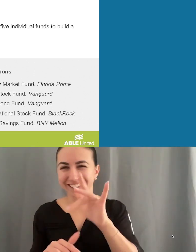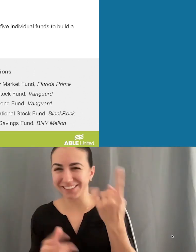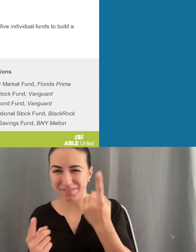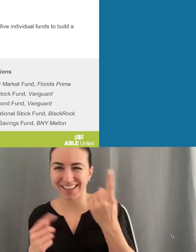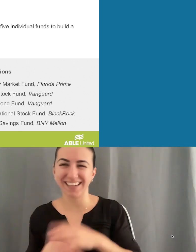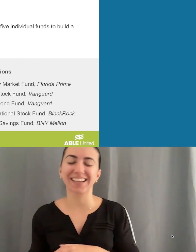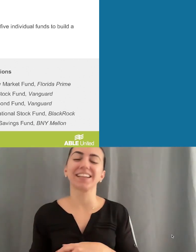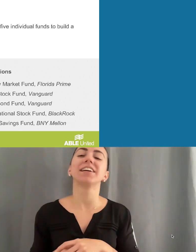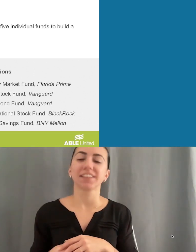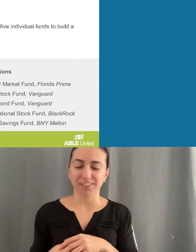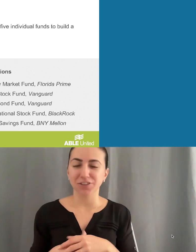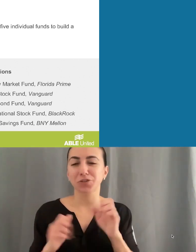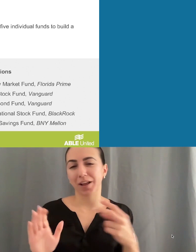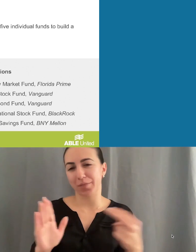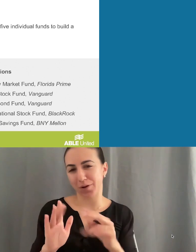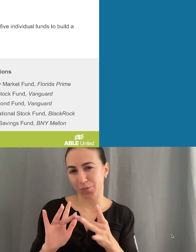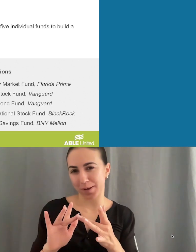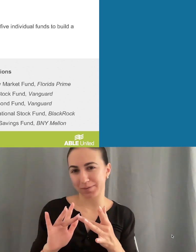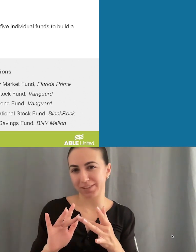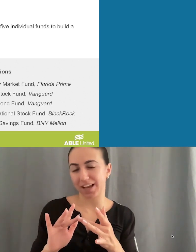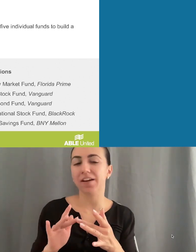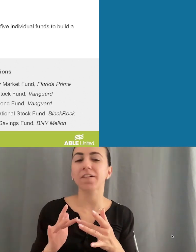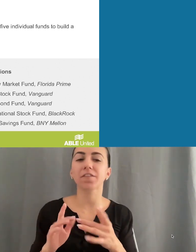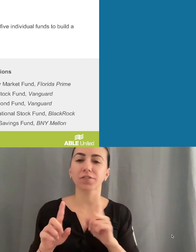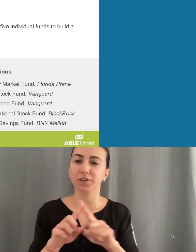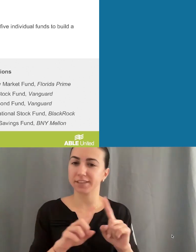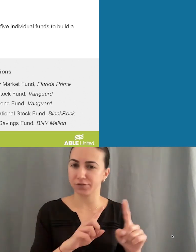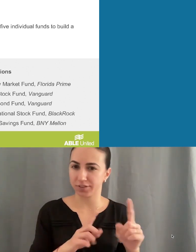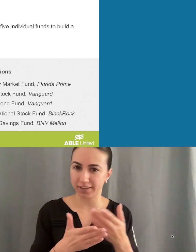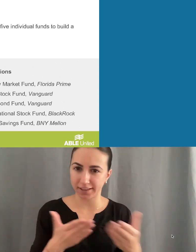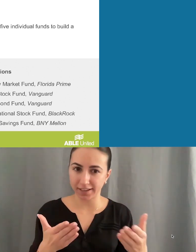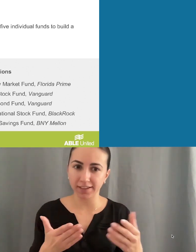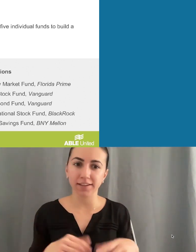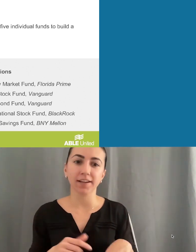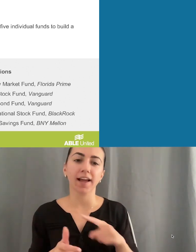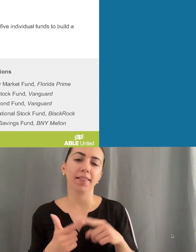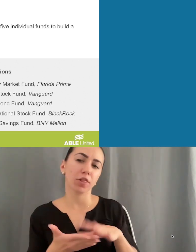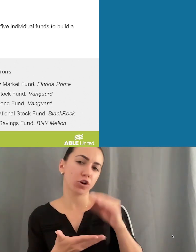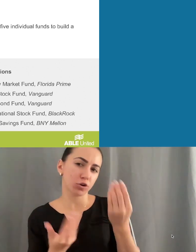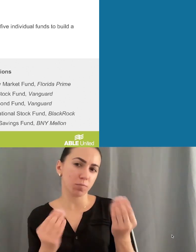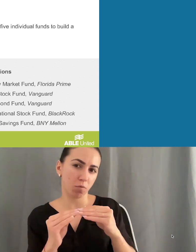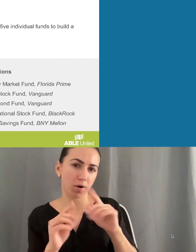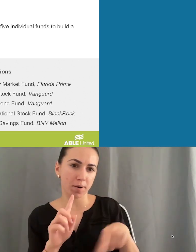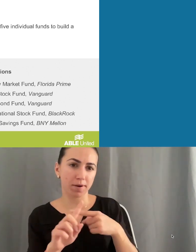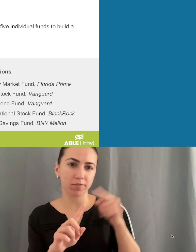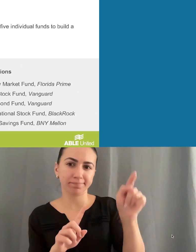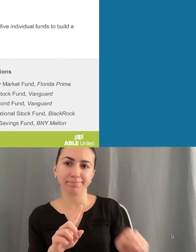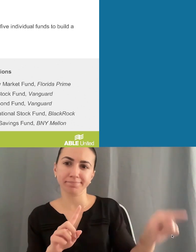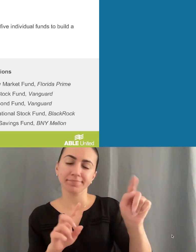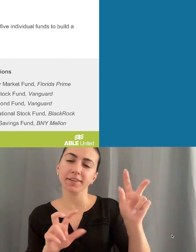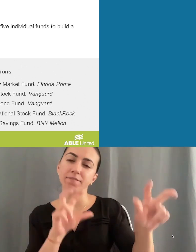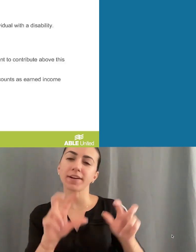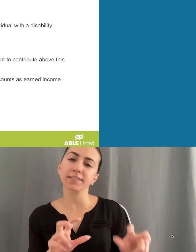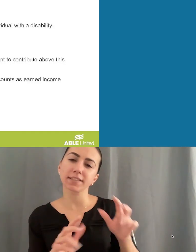saving. And you can check on our website for historical performance and learn additional details about these investments and savings